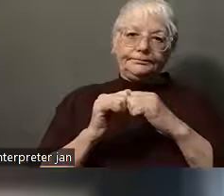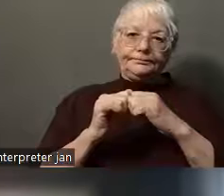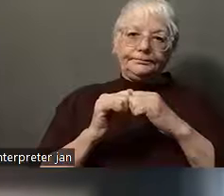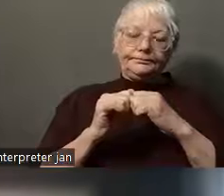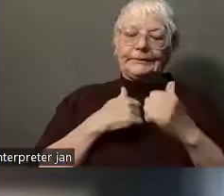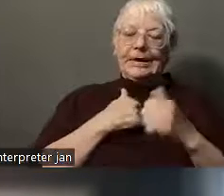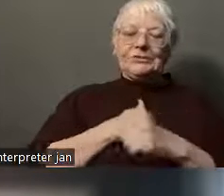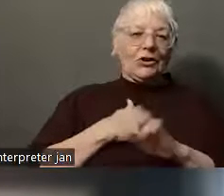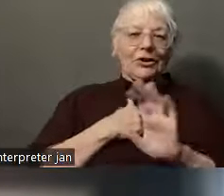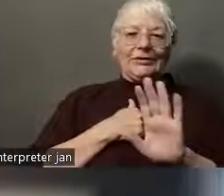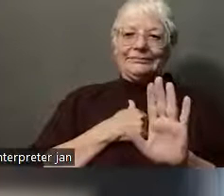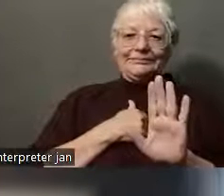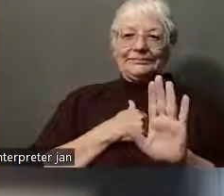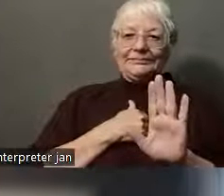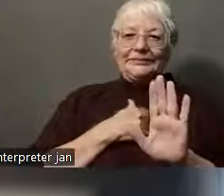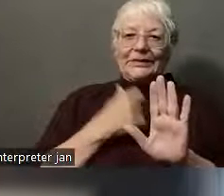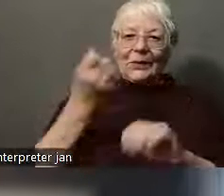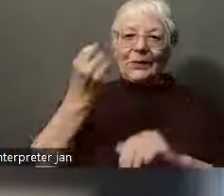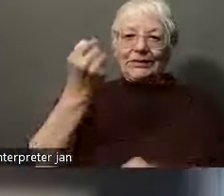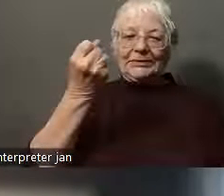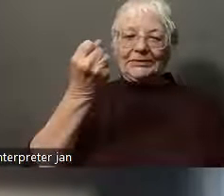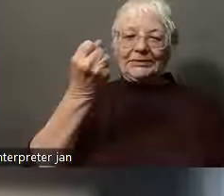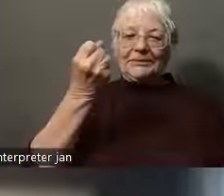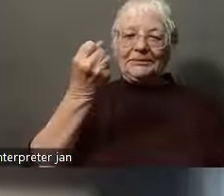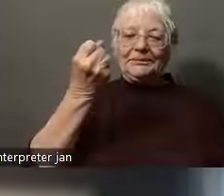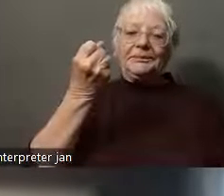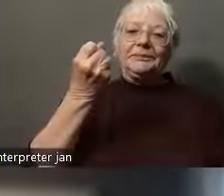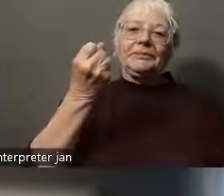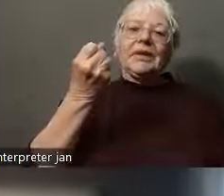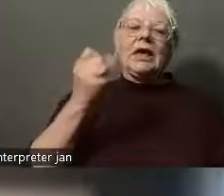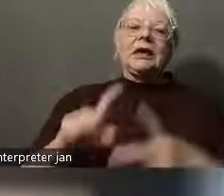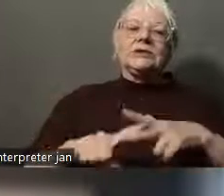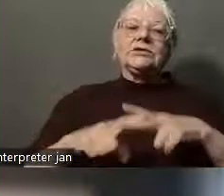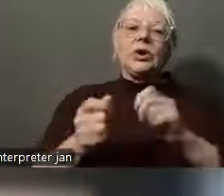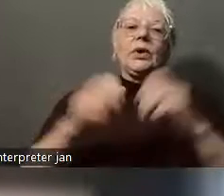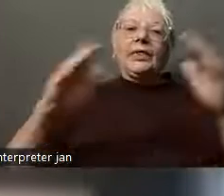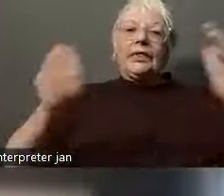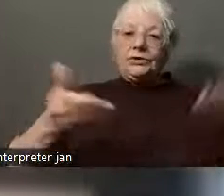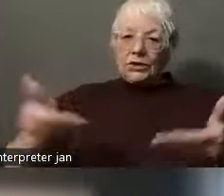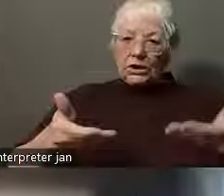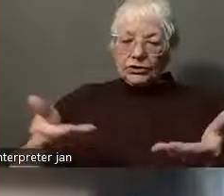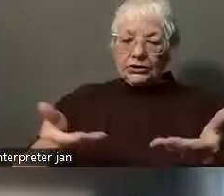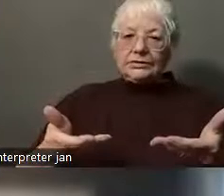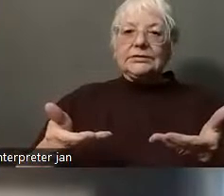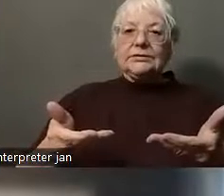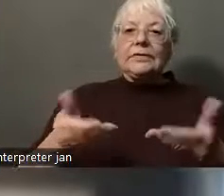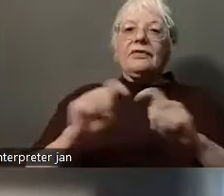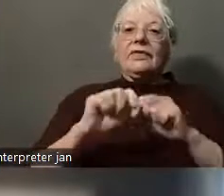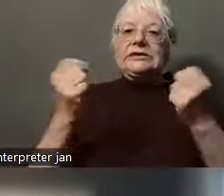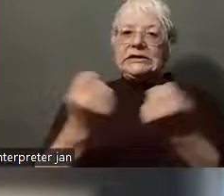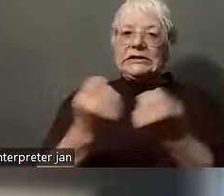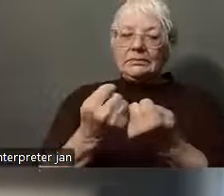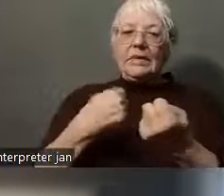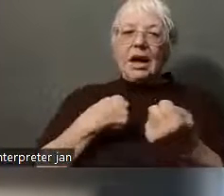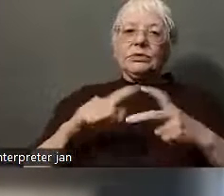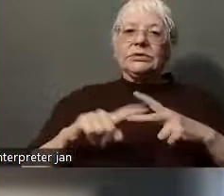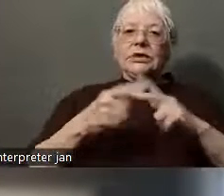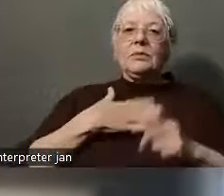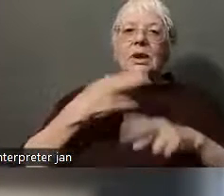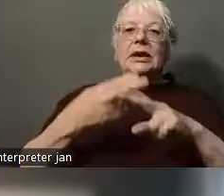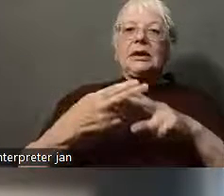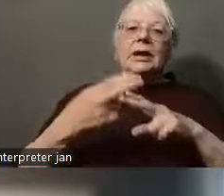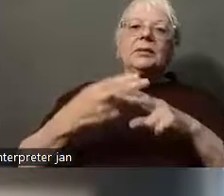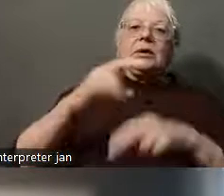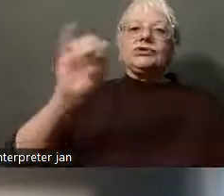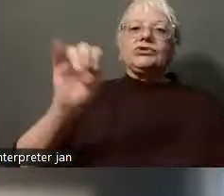sorry, hold on. I'm sorry, real quick. We will start with introductions of the team. I will get started. My name is Joanne Sanchez.